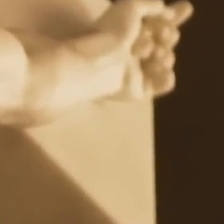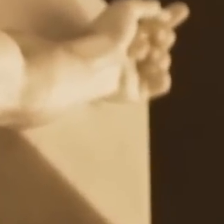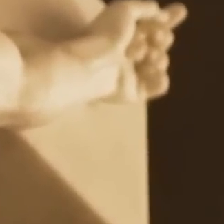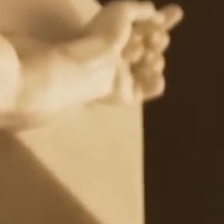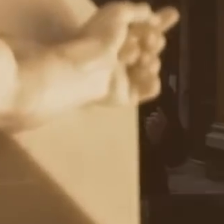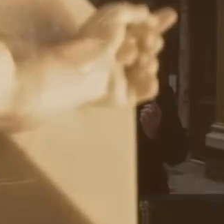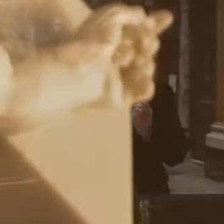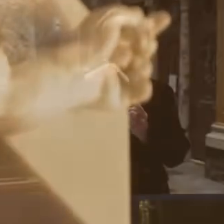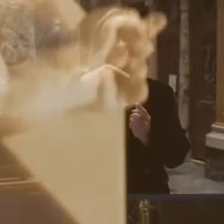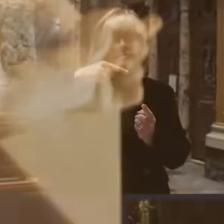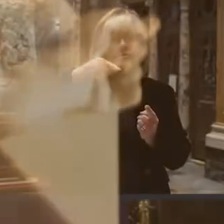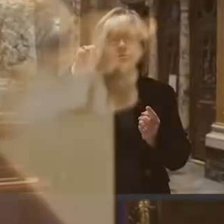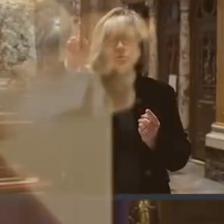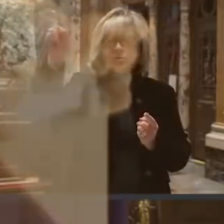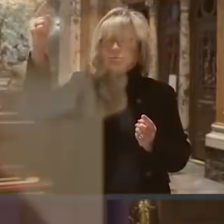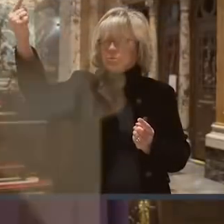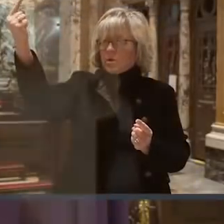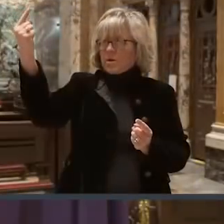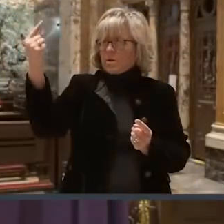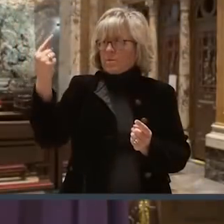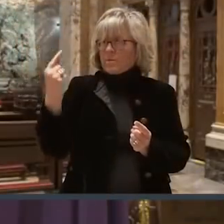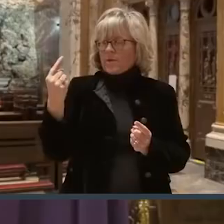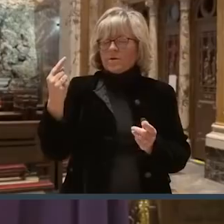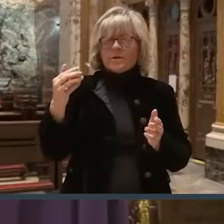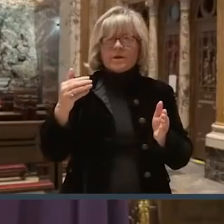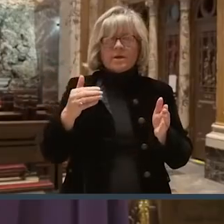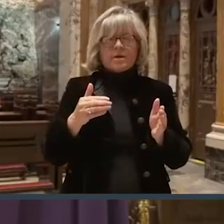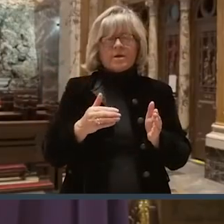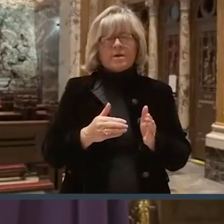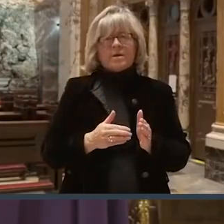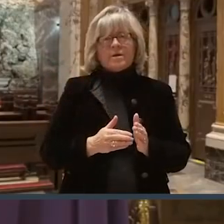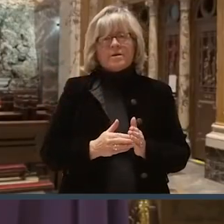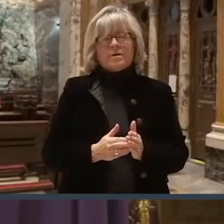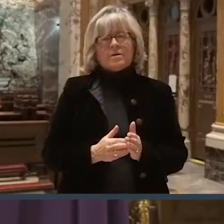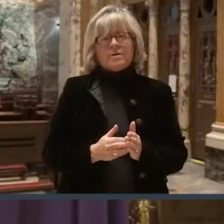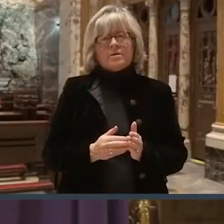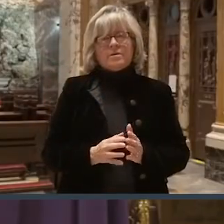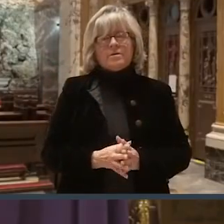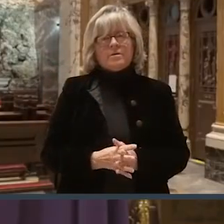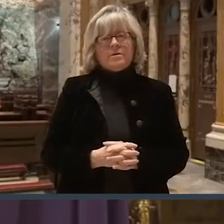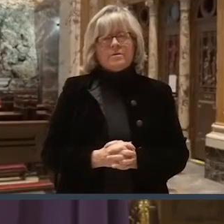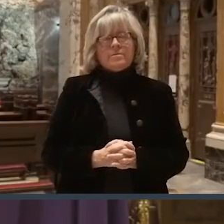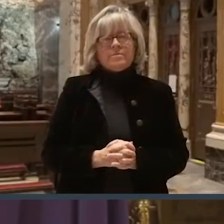resurrection until you come again.